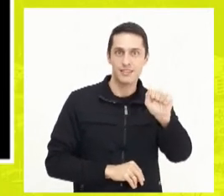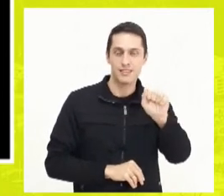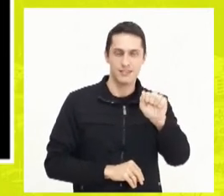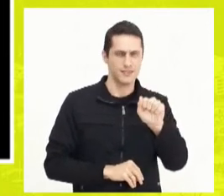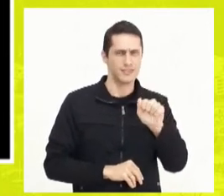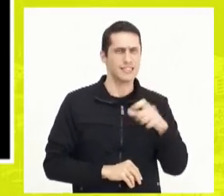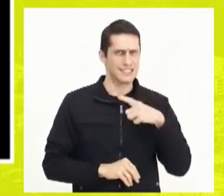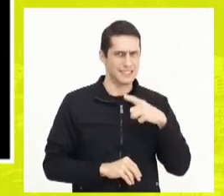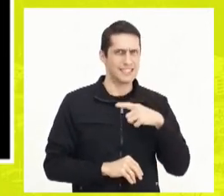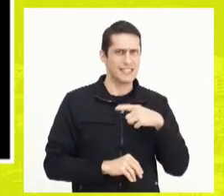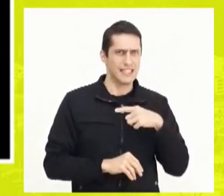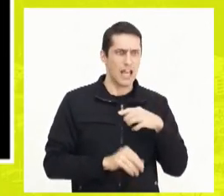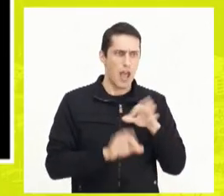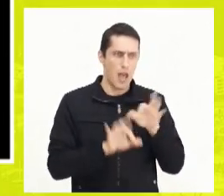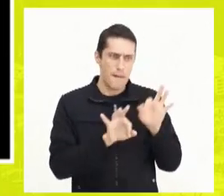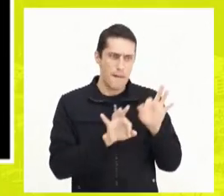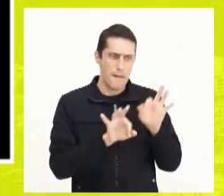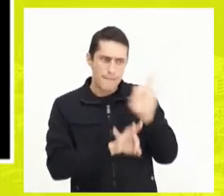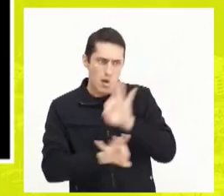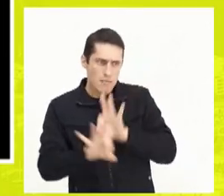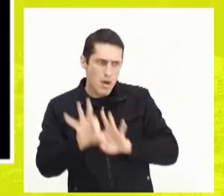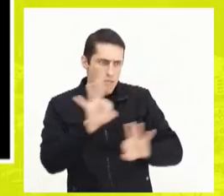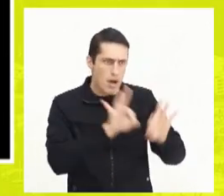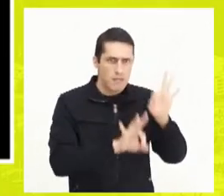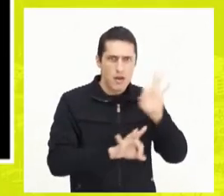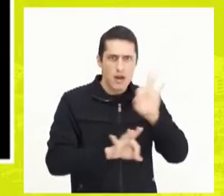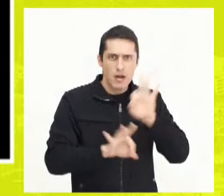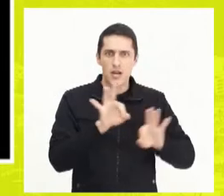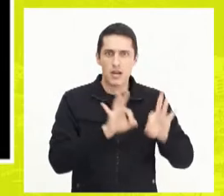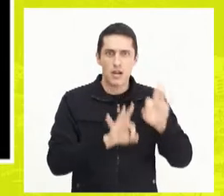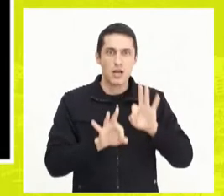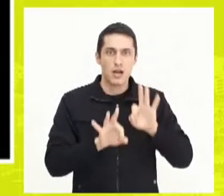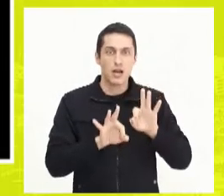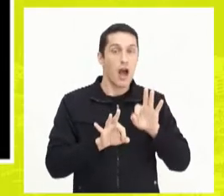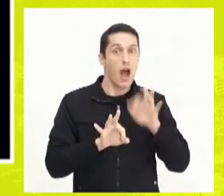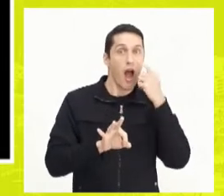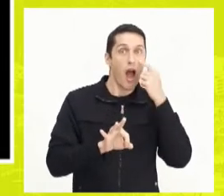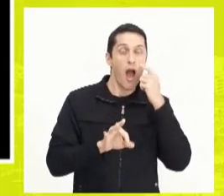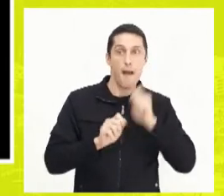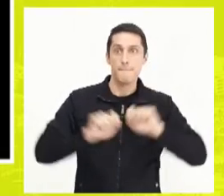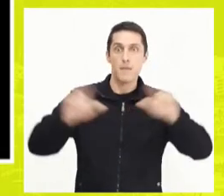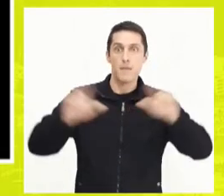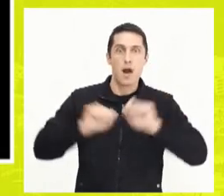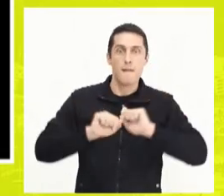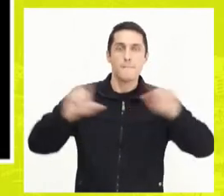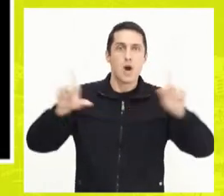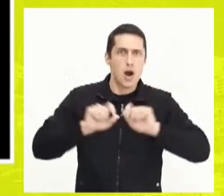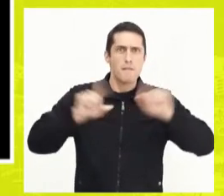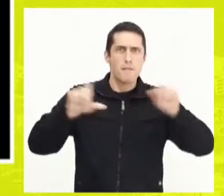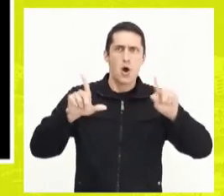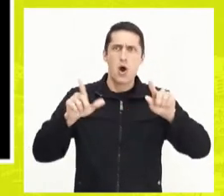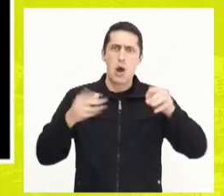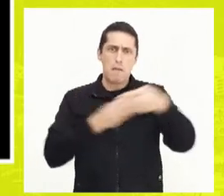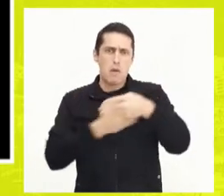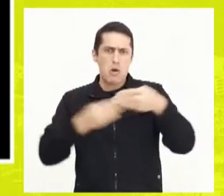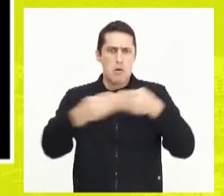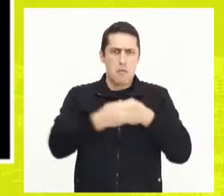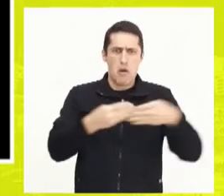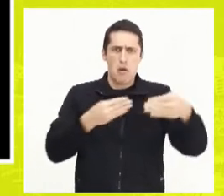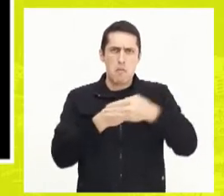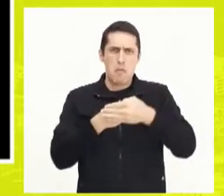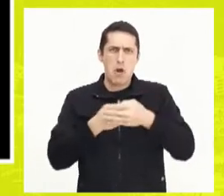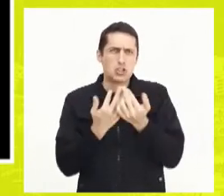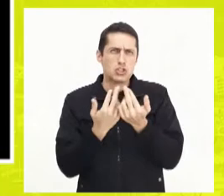see something there with this uh looks with so many headlines